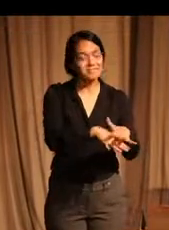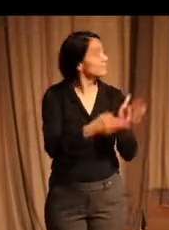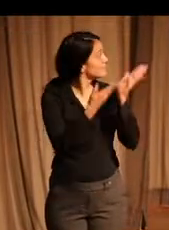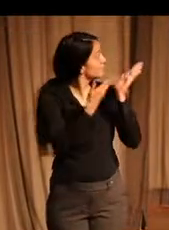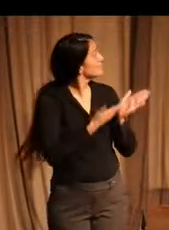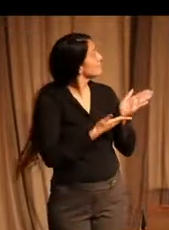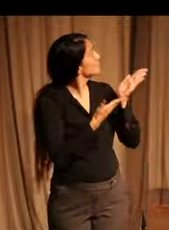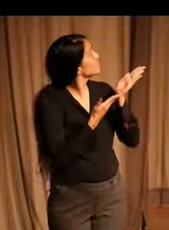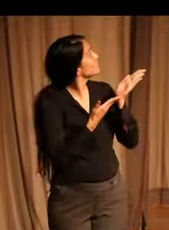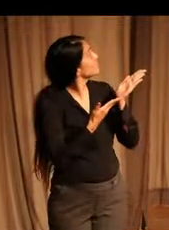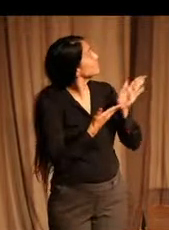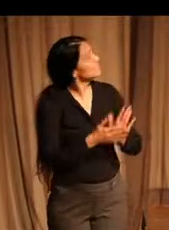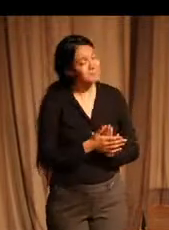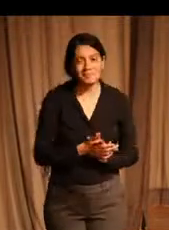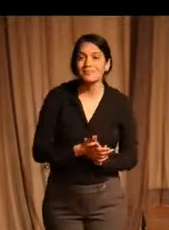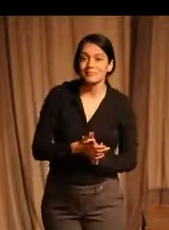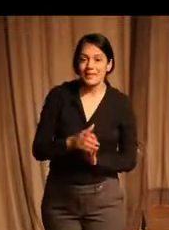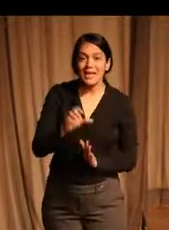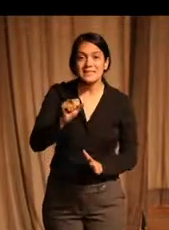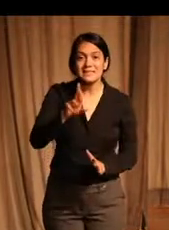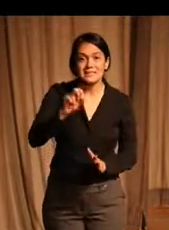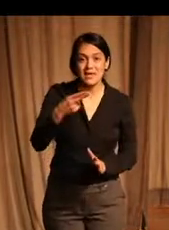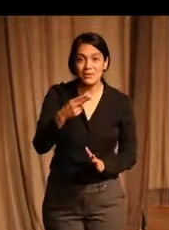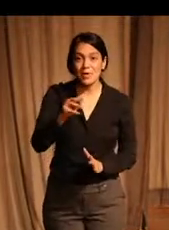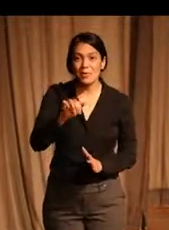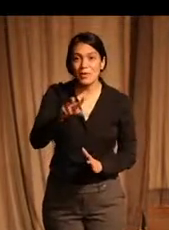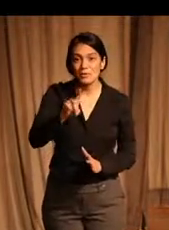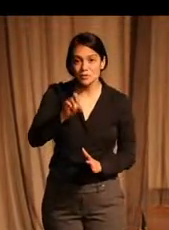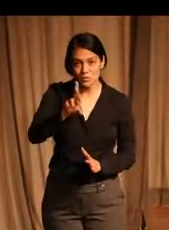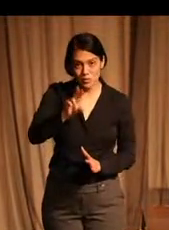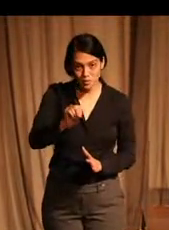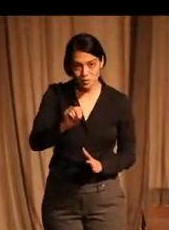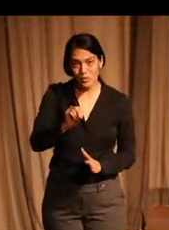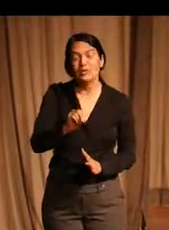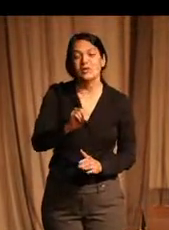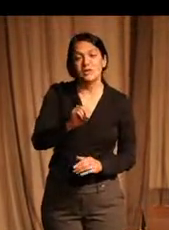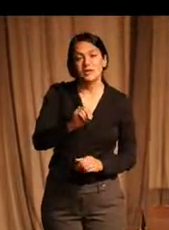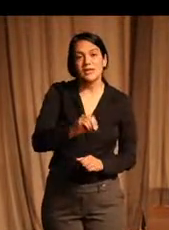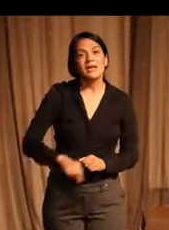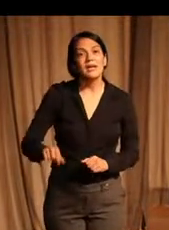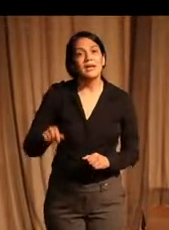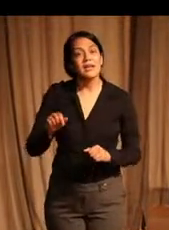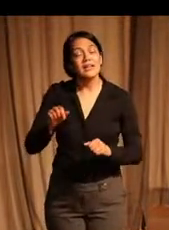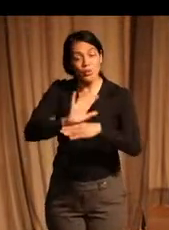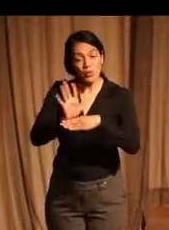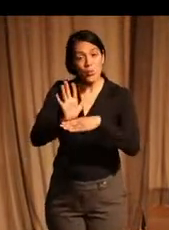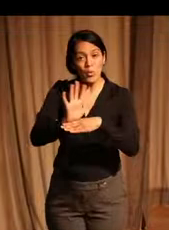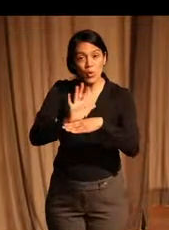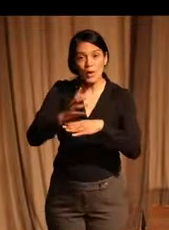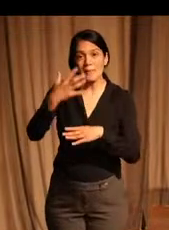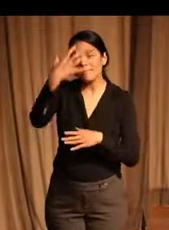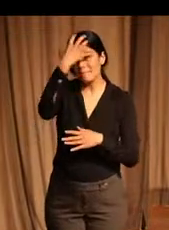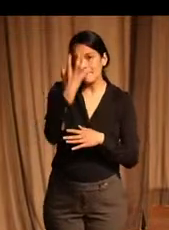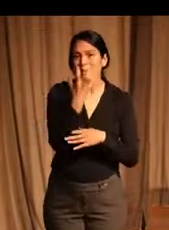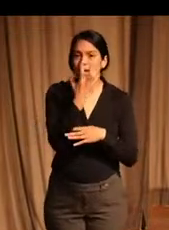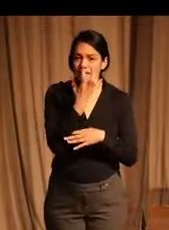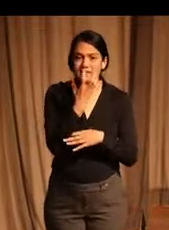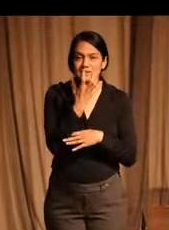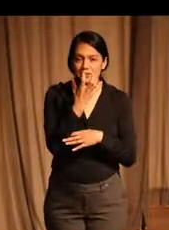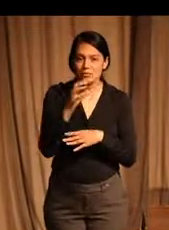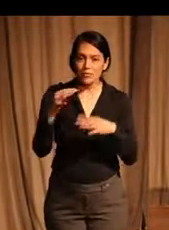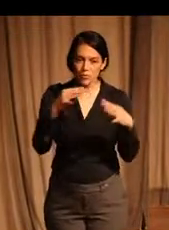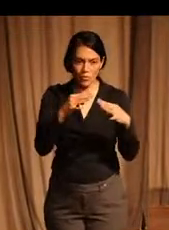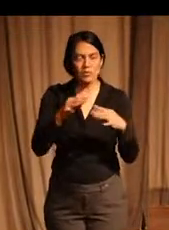as well as the filmmaker Sarah Maldoror, whose documentary Aimé Césaire, The Mask of Words, was filmed at the event. 35 years